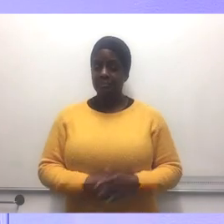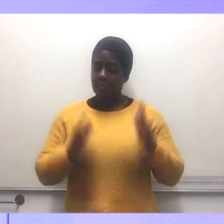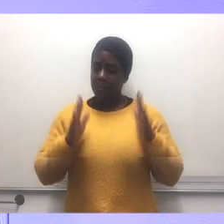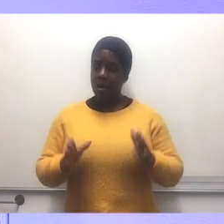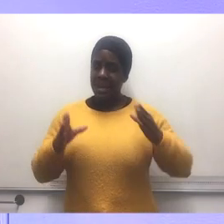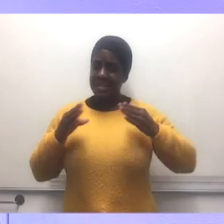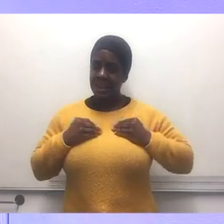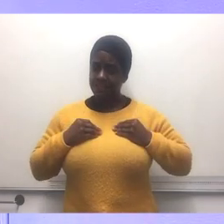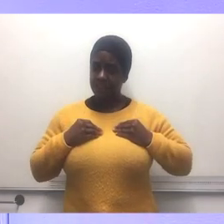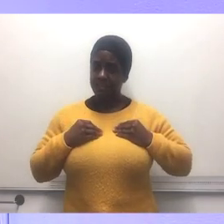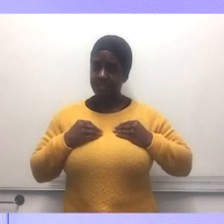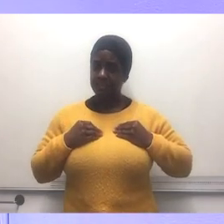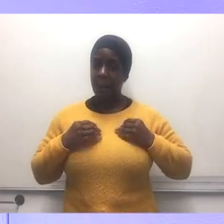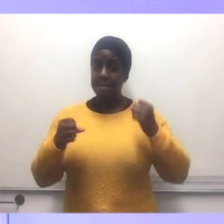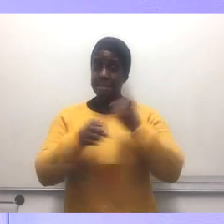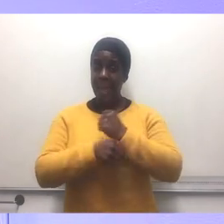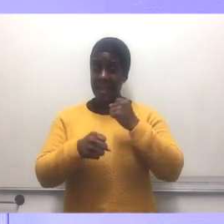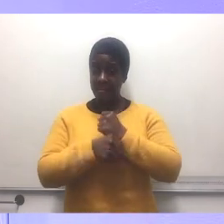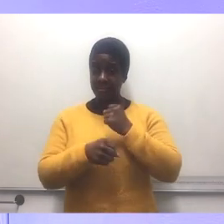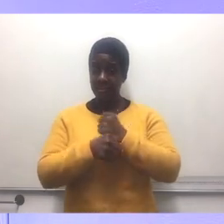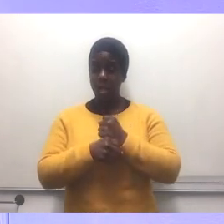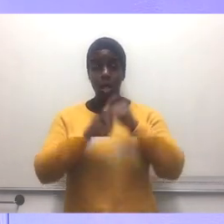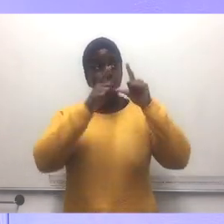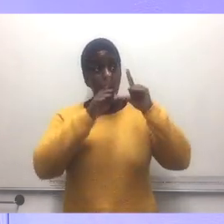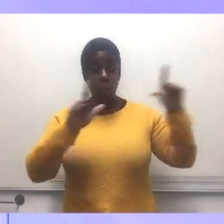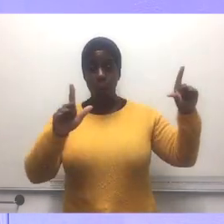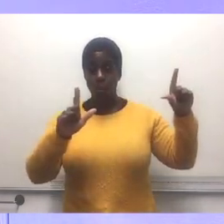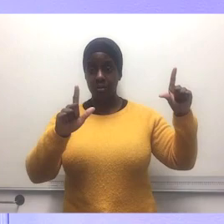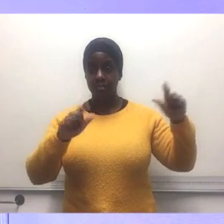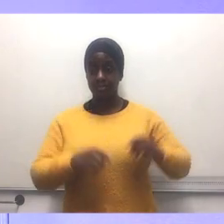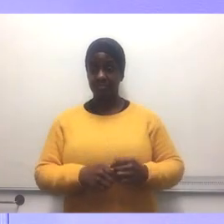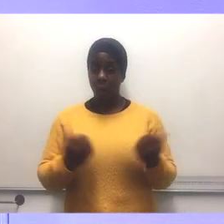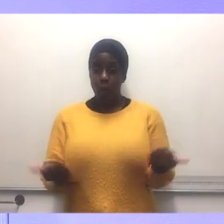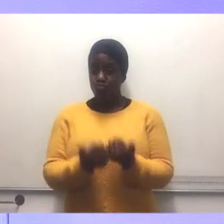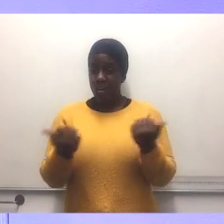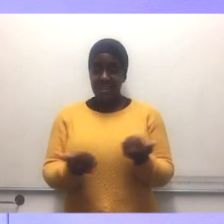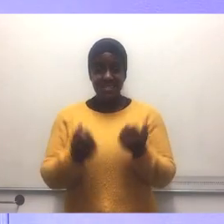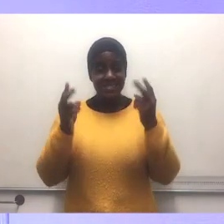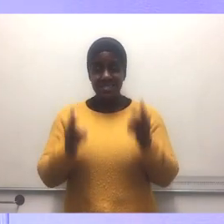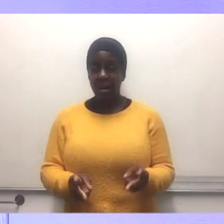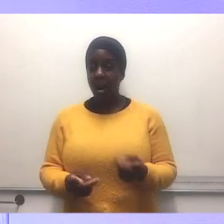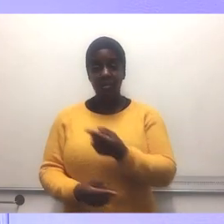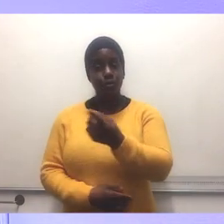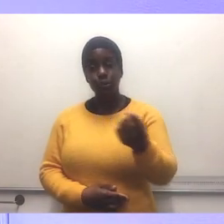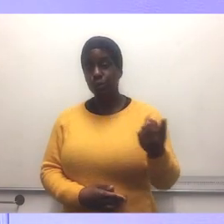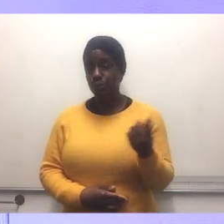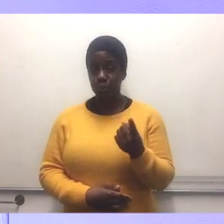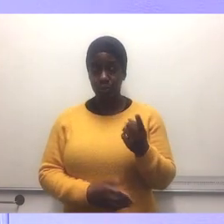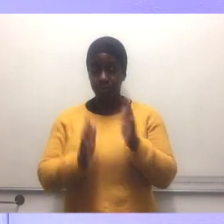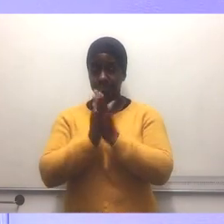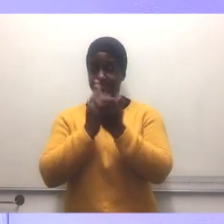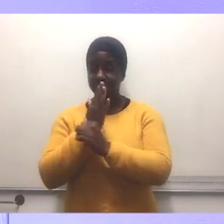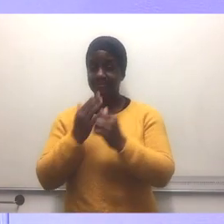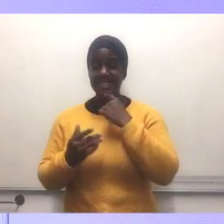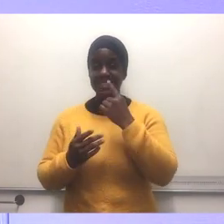him tonight. Make him your Lord. He has already died for you. Hallelujah. The Bible said in